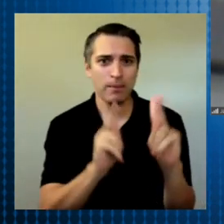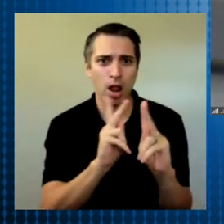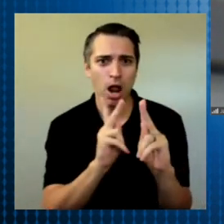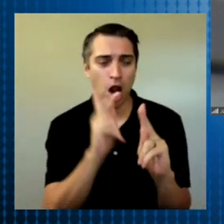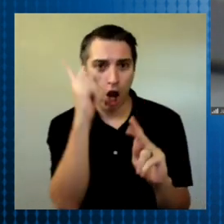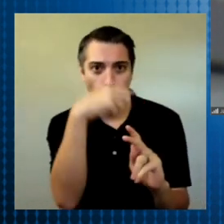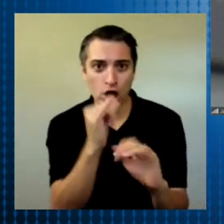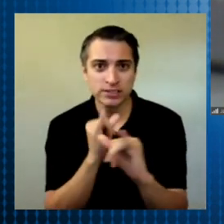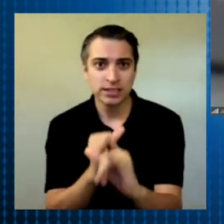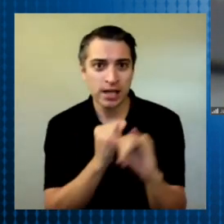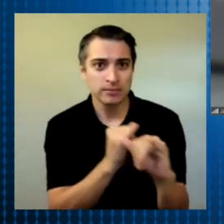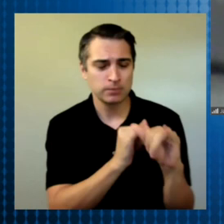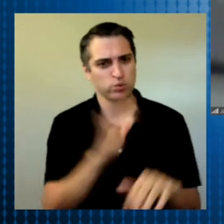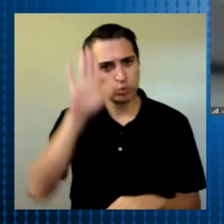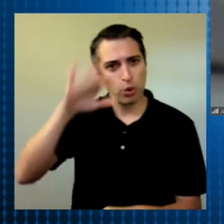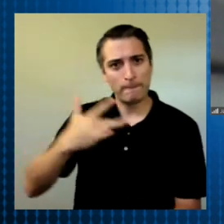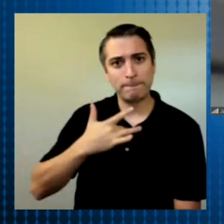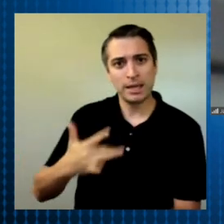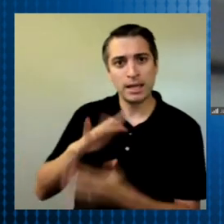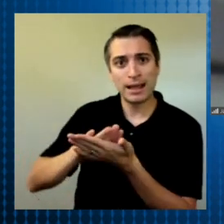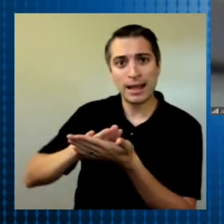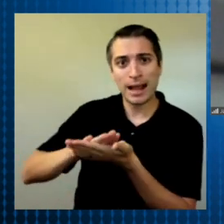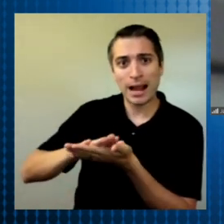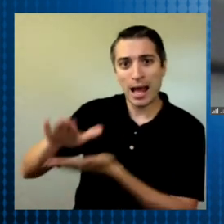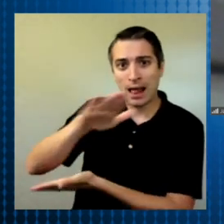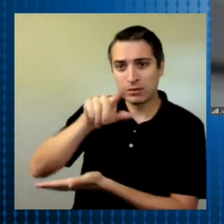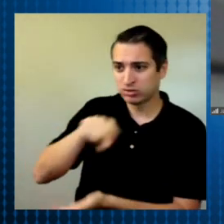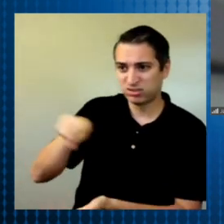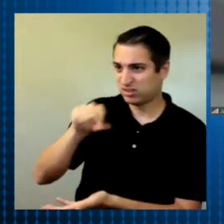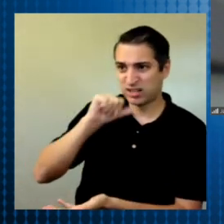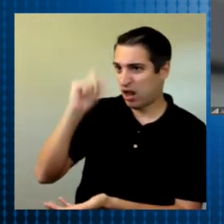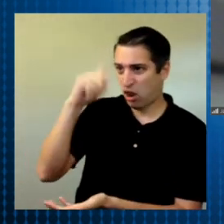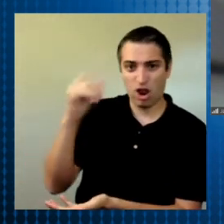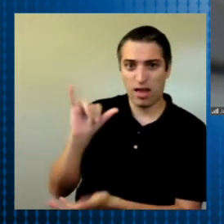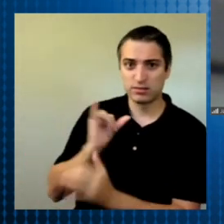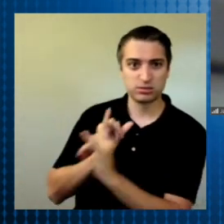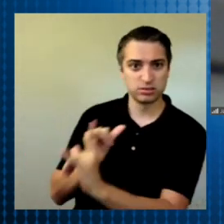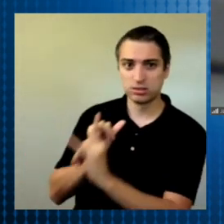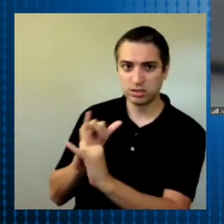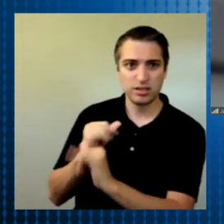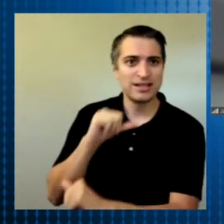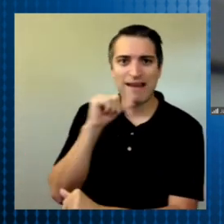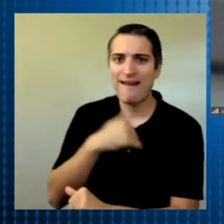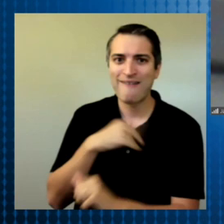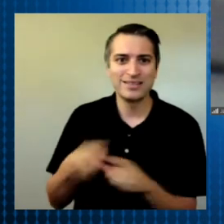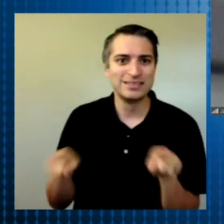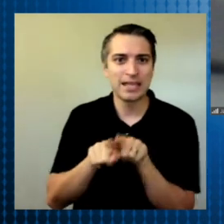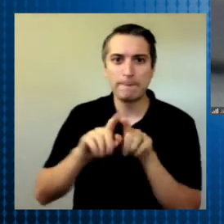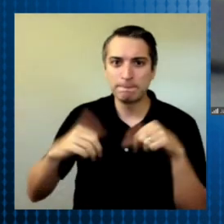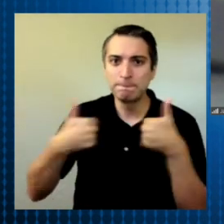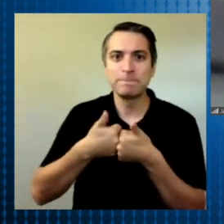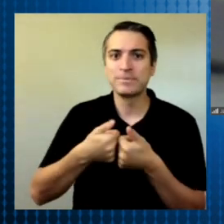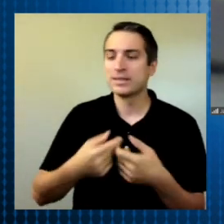you know, I'm usually on campus with a lot of people who don't look like me and they don't have the same challenges or ambition that I